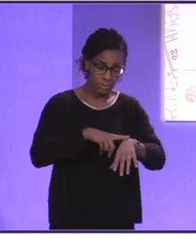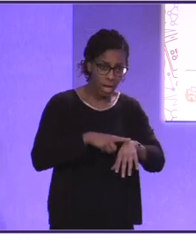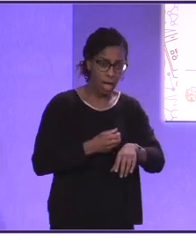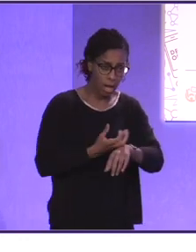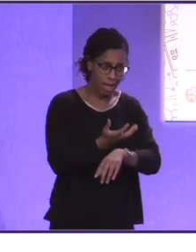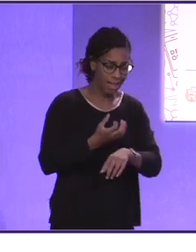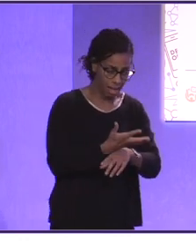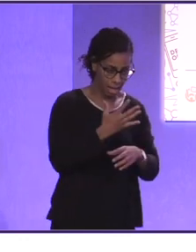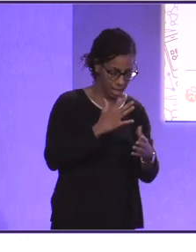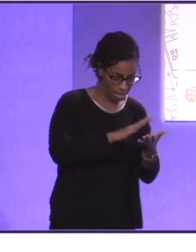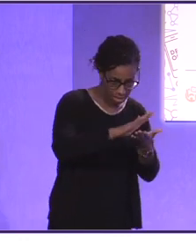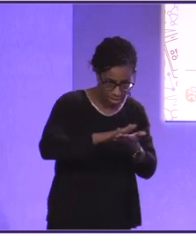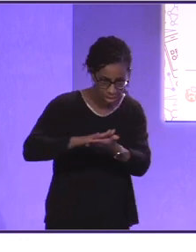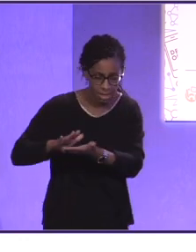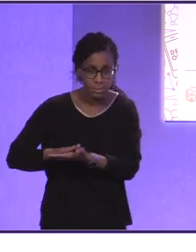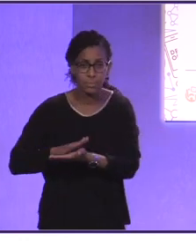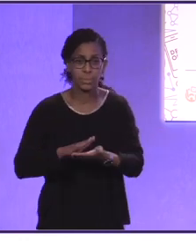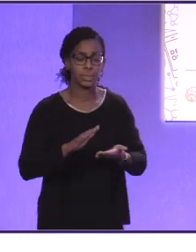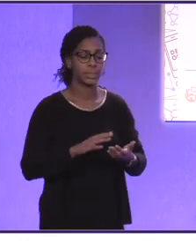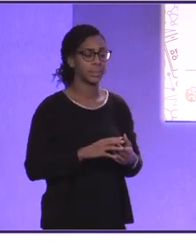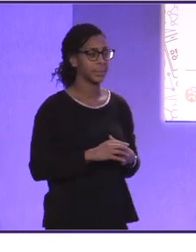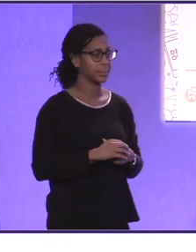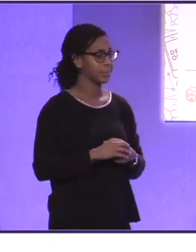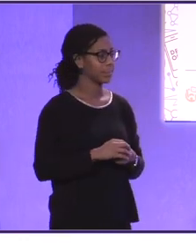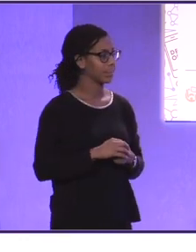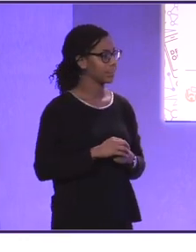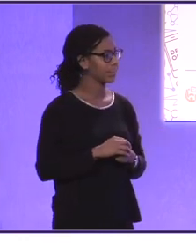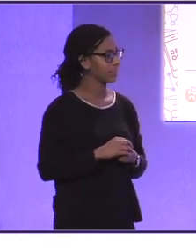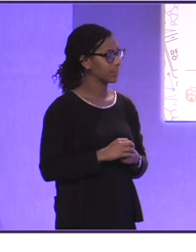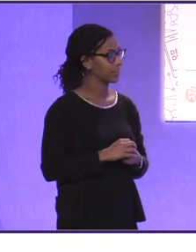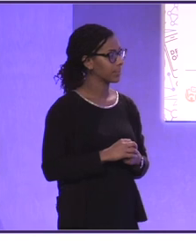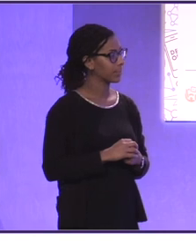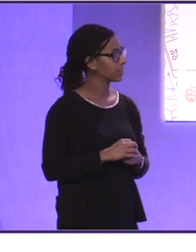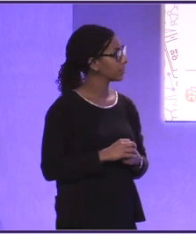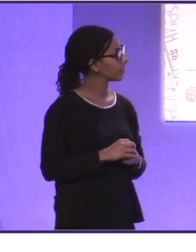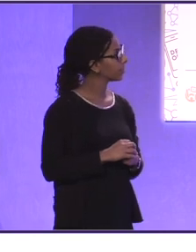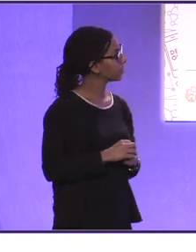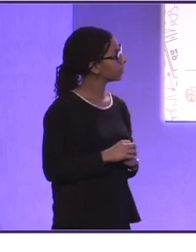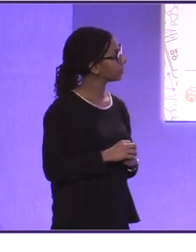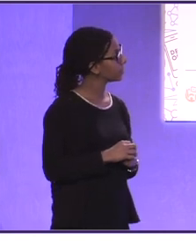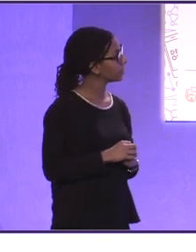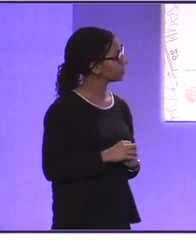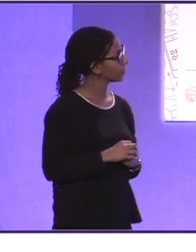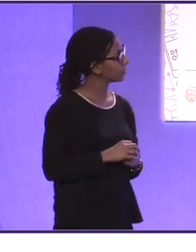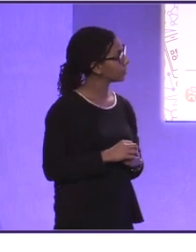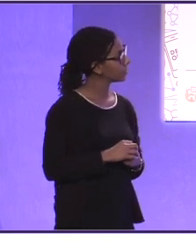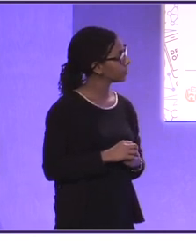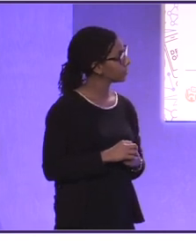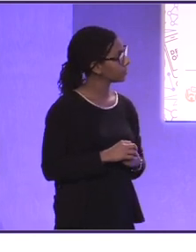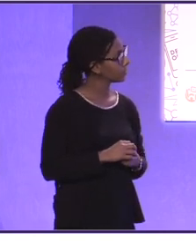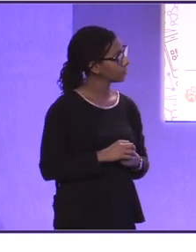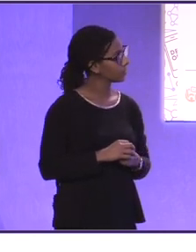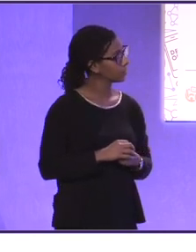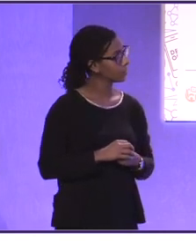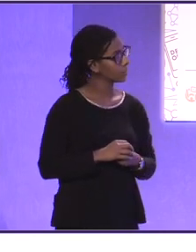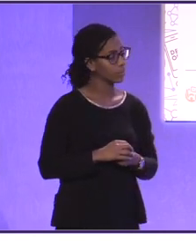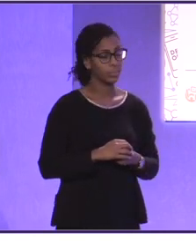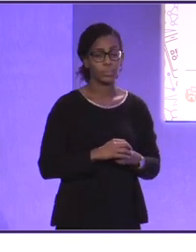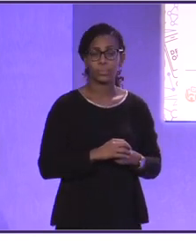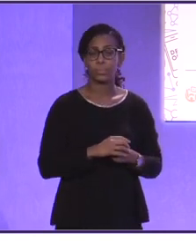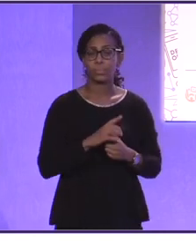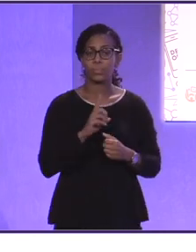that, and we wanted to be back up immediately. But basically, the most difficult thing I found was